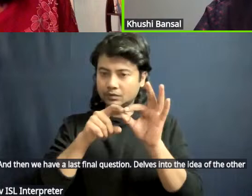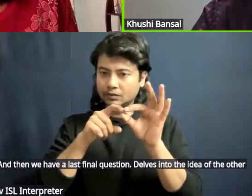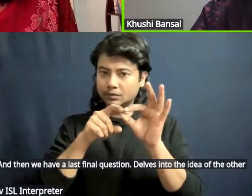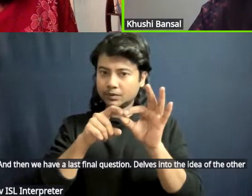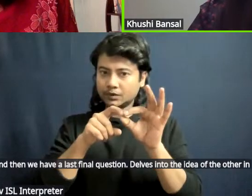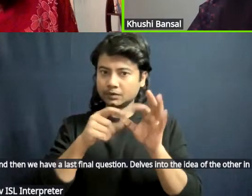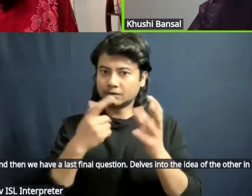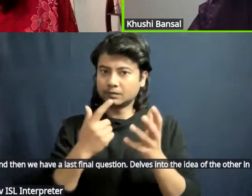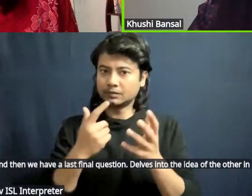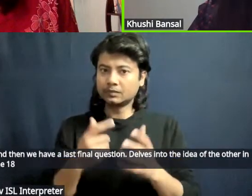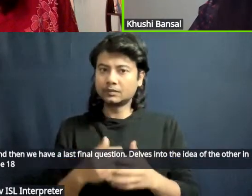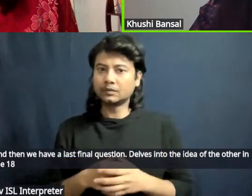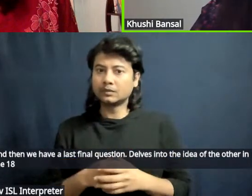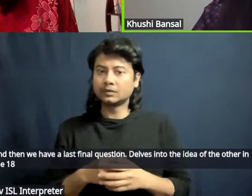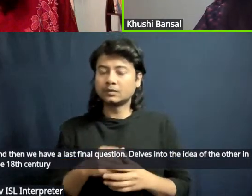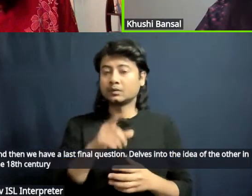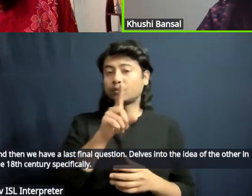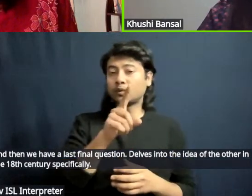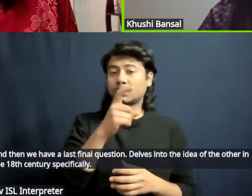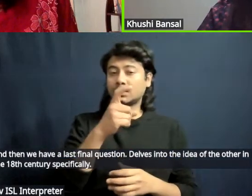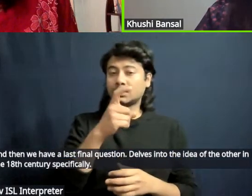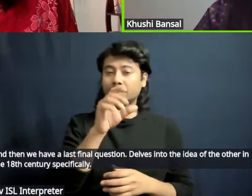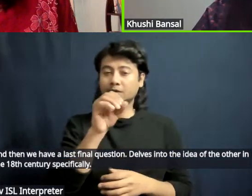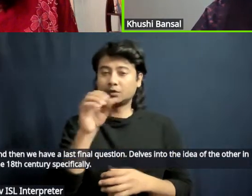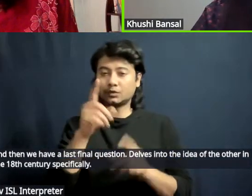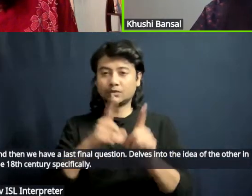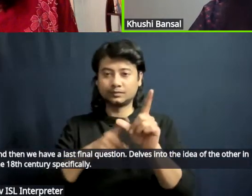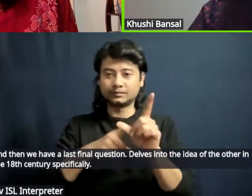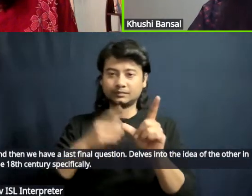18th century specifically, and